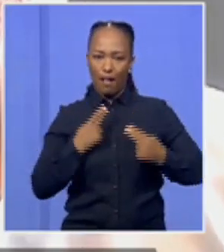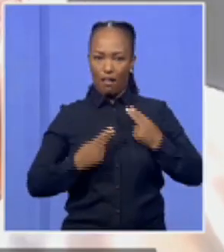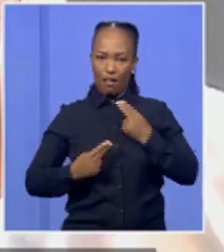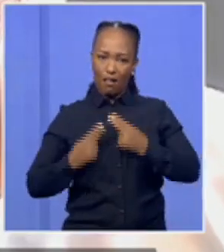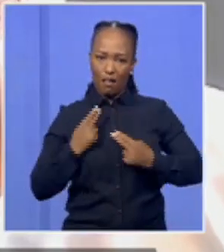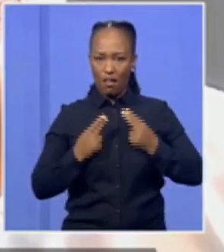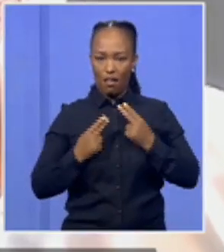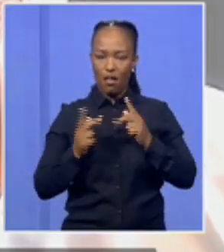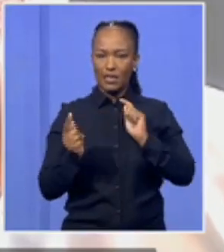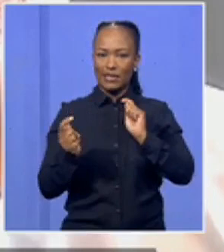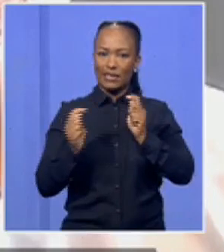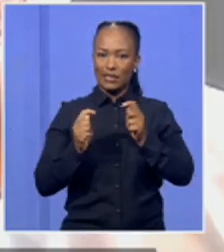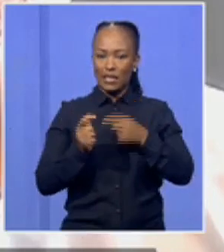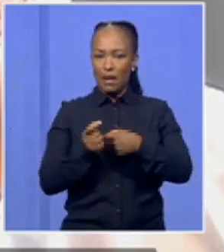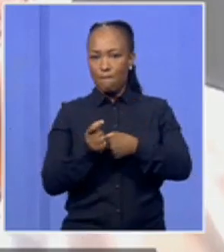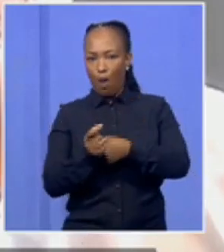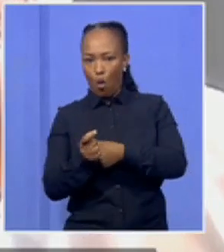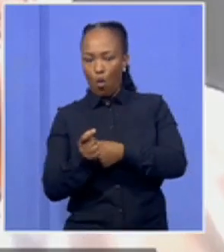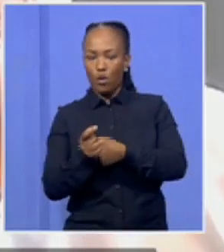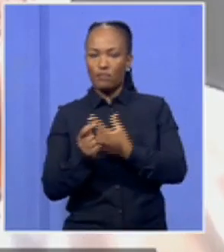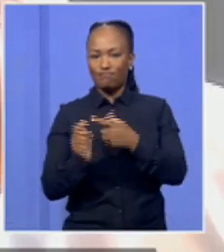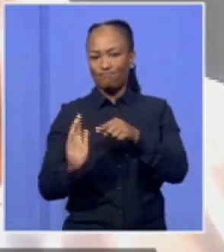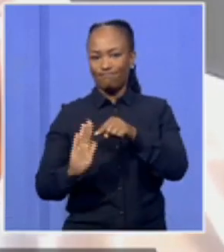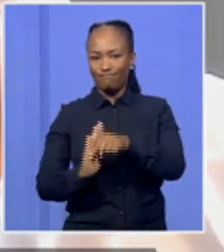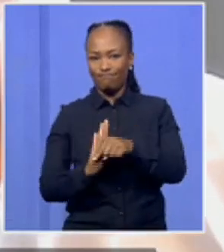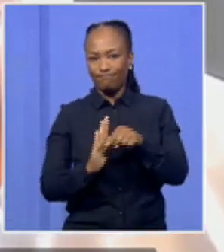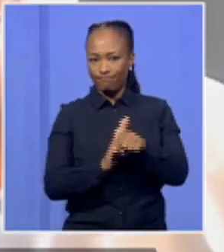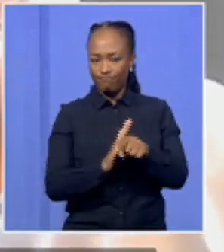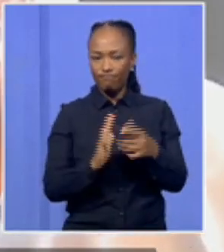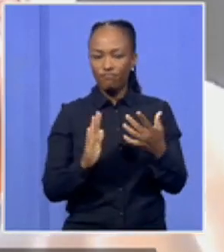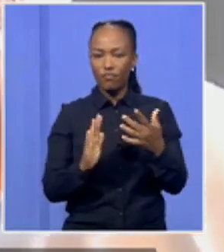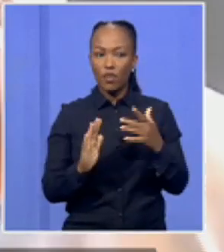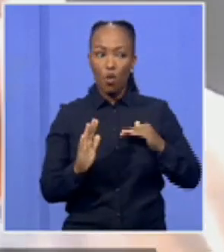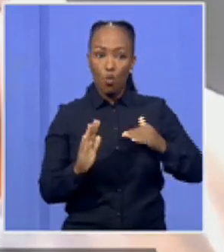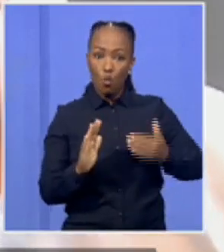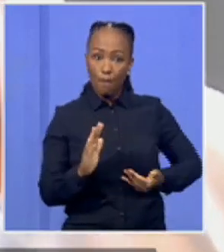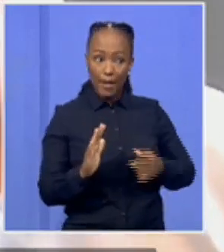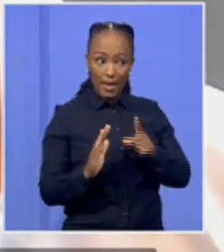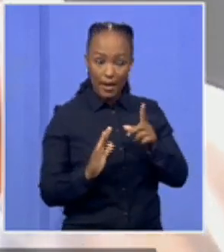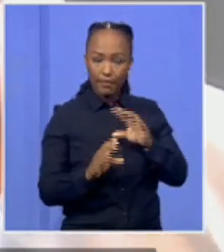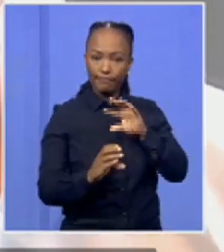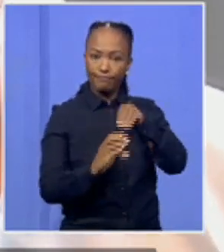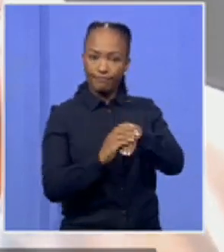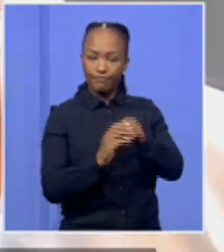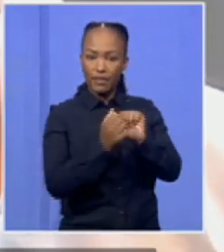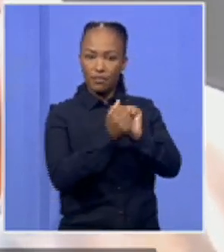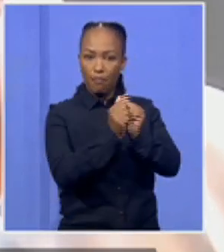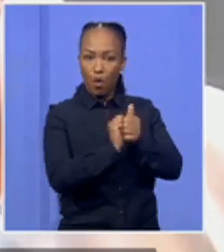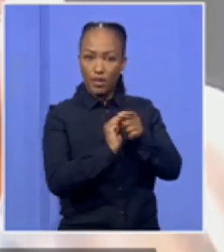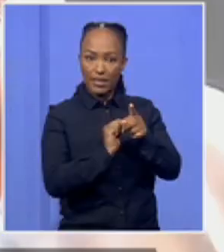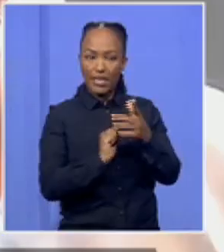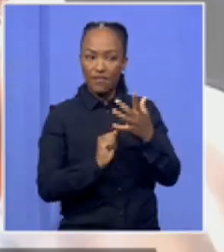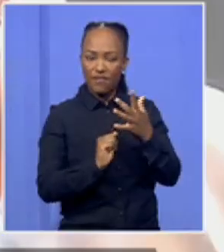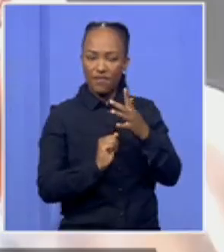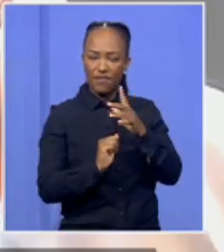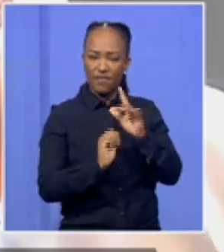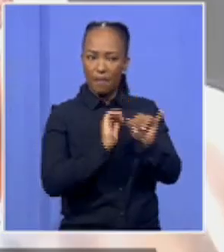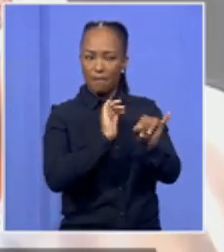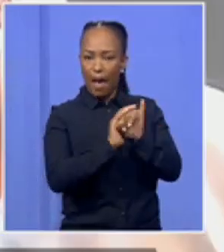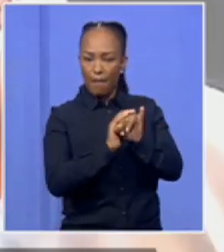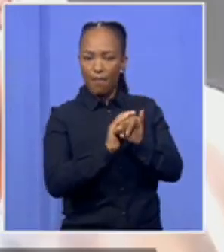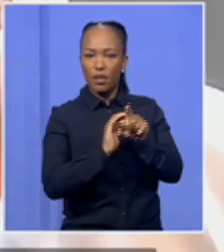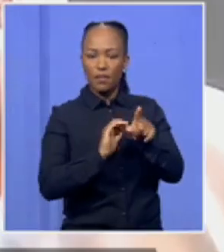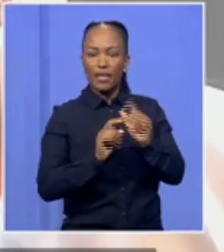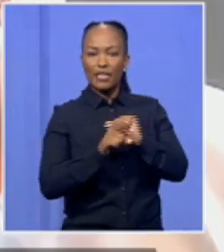losses. So especially women athletes, then if they encounter something like this, they should adapt their training, they should adapt